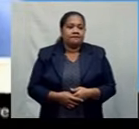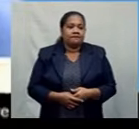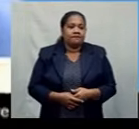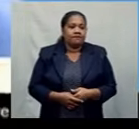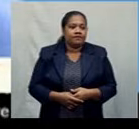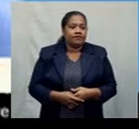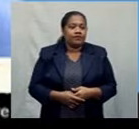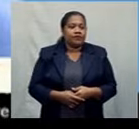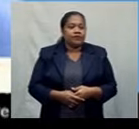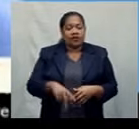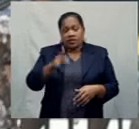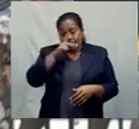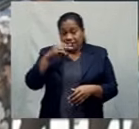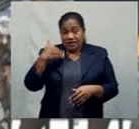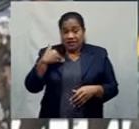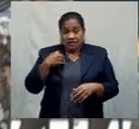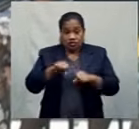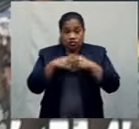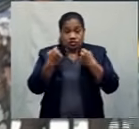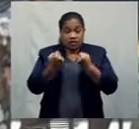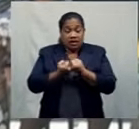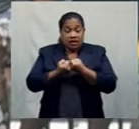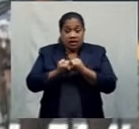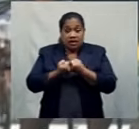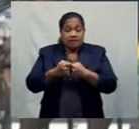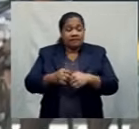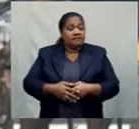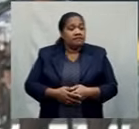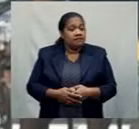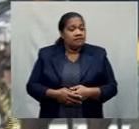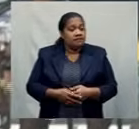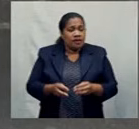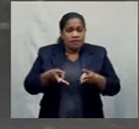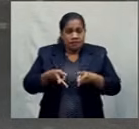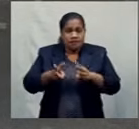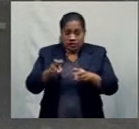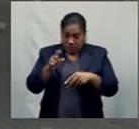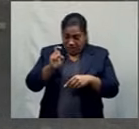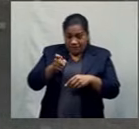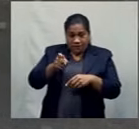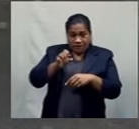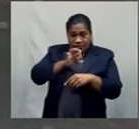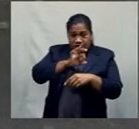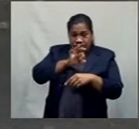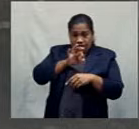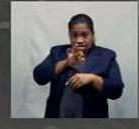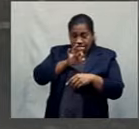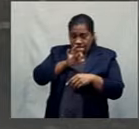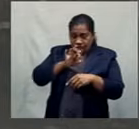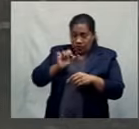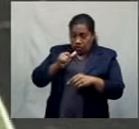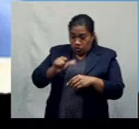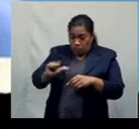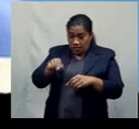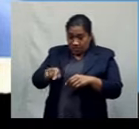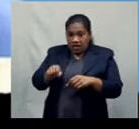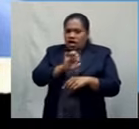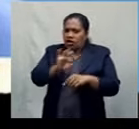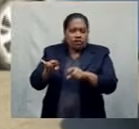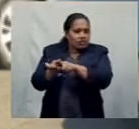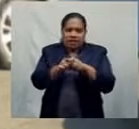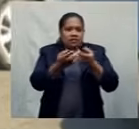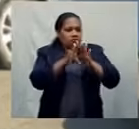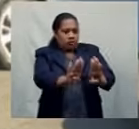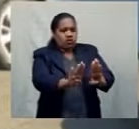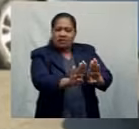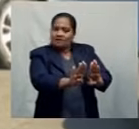health and social measures. The use of these measures does not mean lockdown. Public health and social measures is not